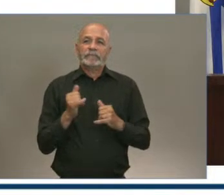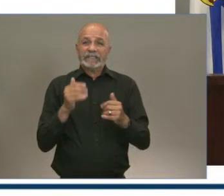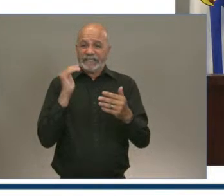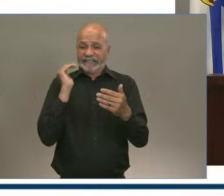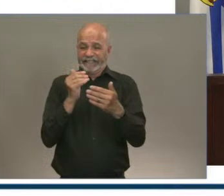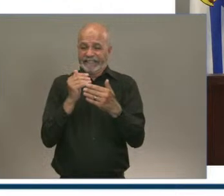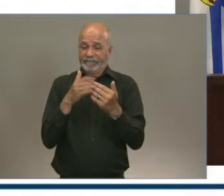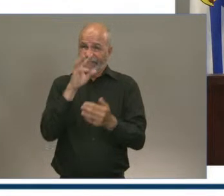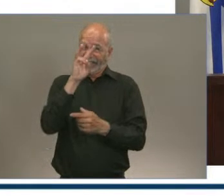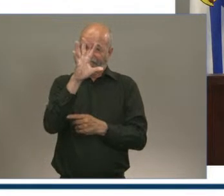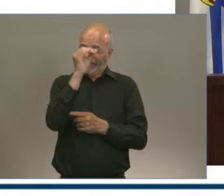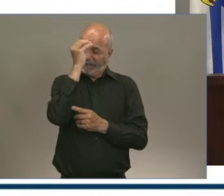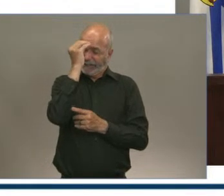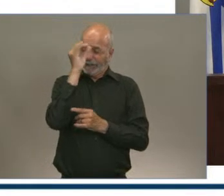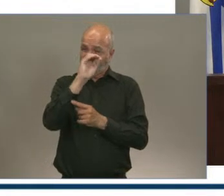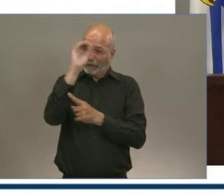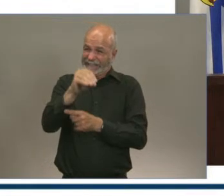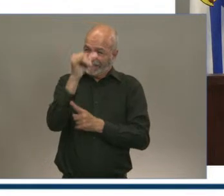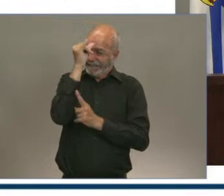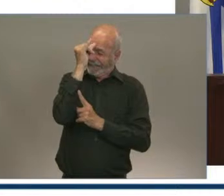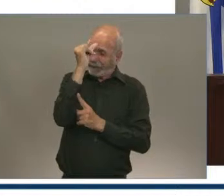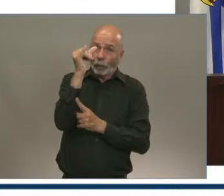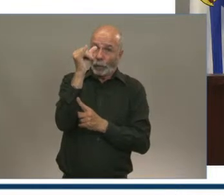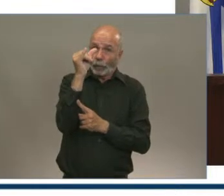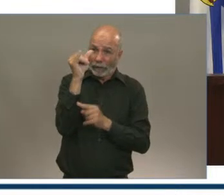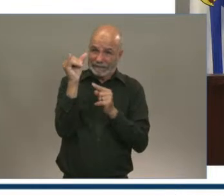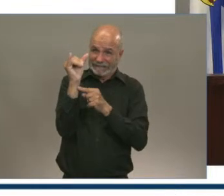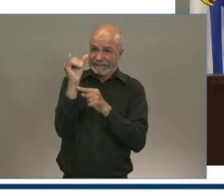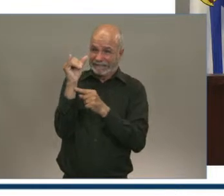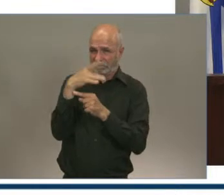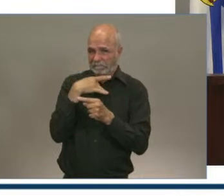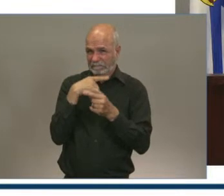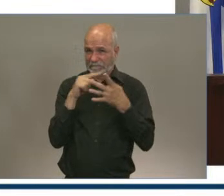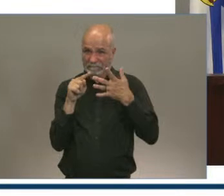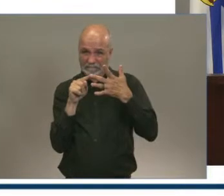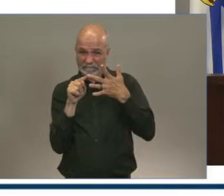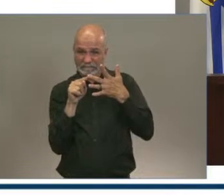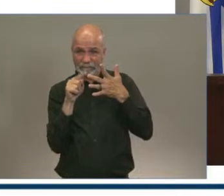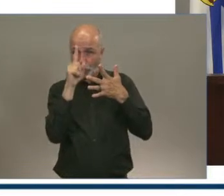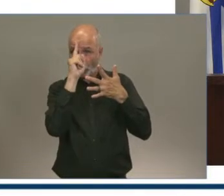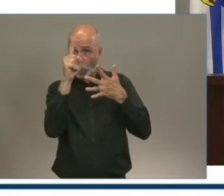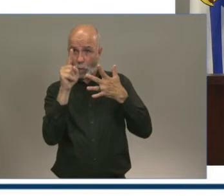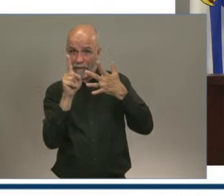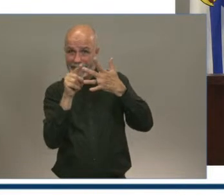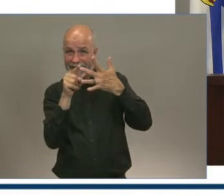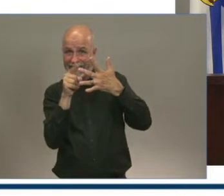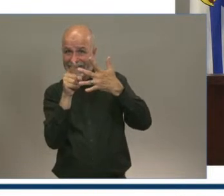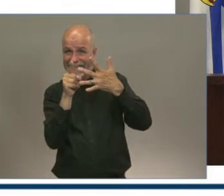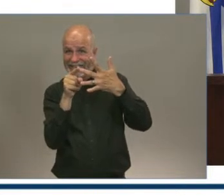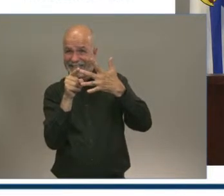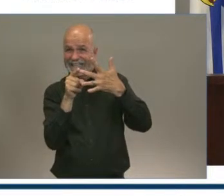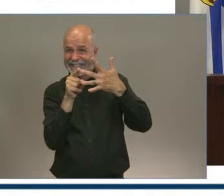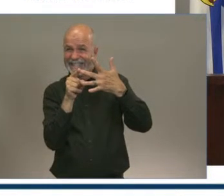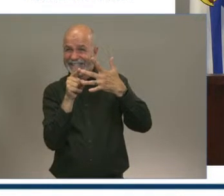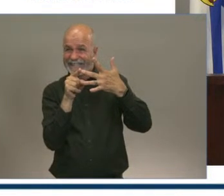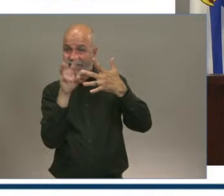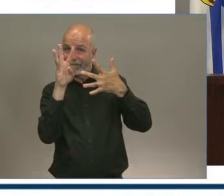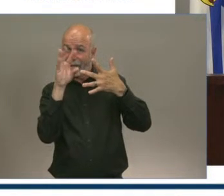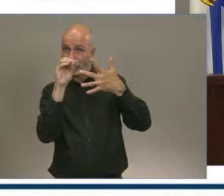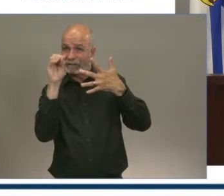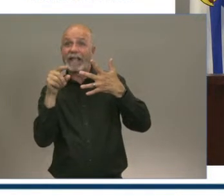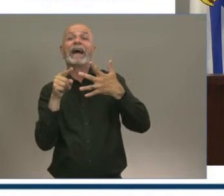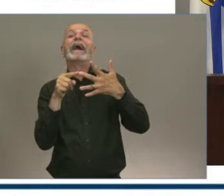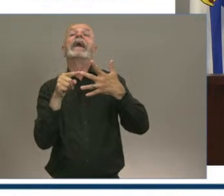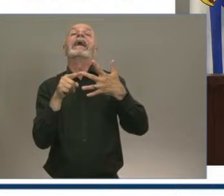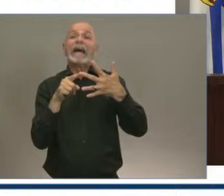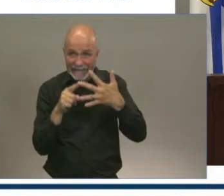vaccine threshold set for phase 3, I'm wondering if you can help us better understand what potential changes might happen with future phases if we keep